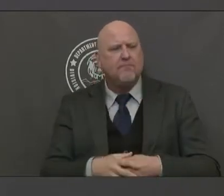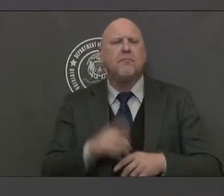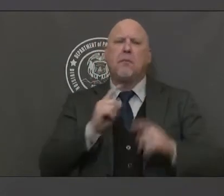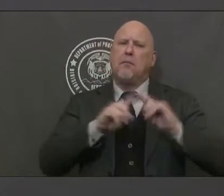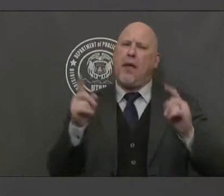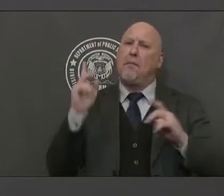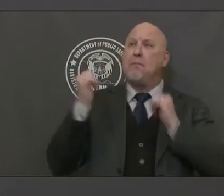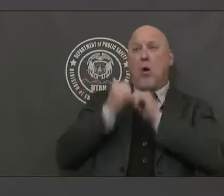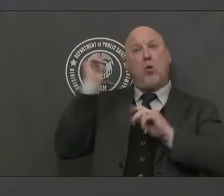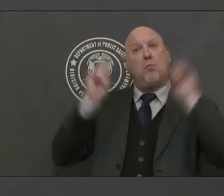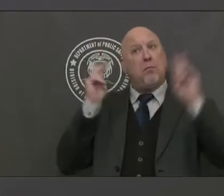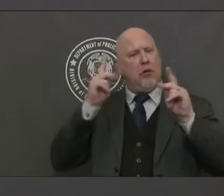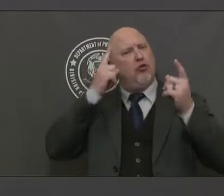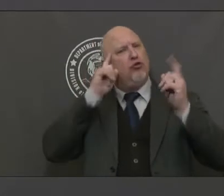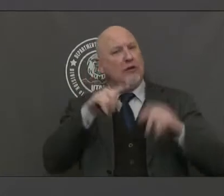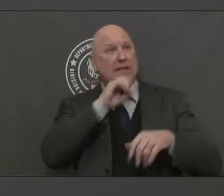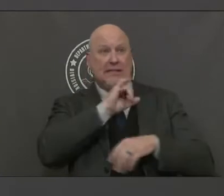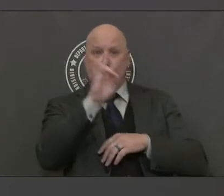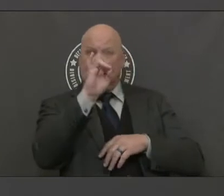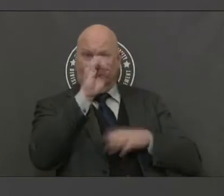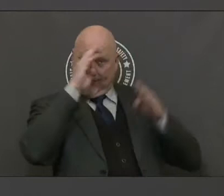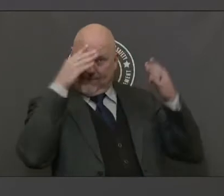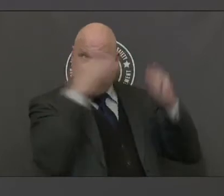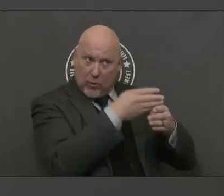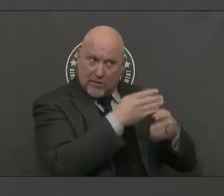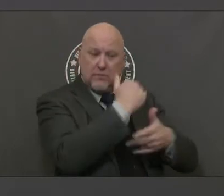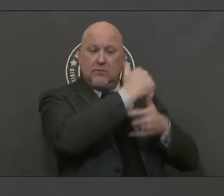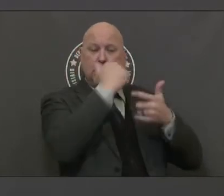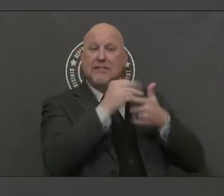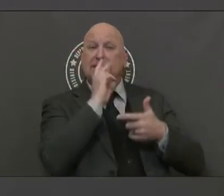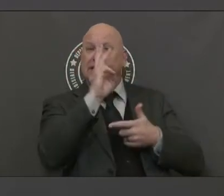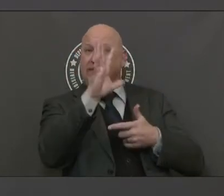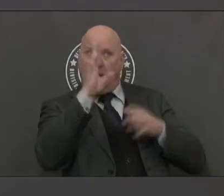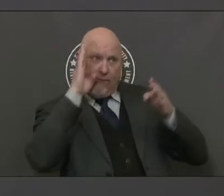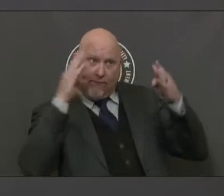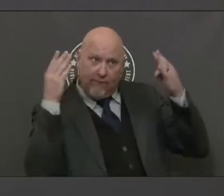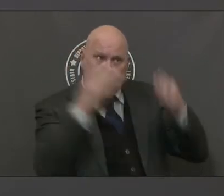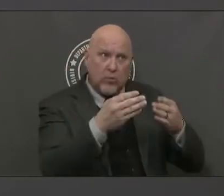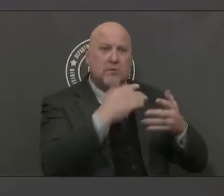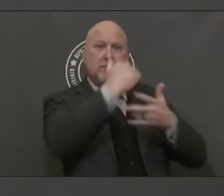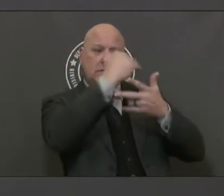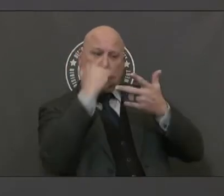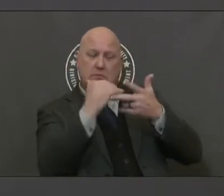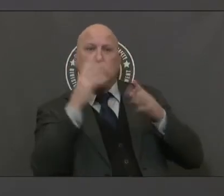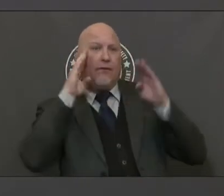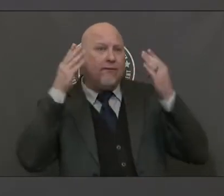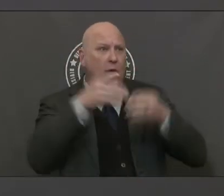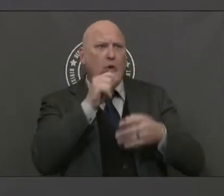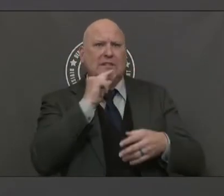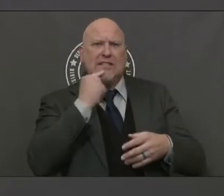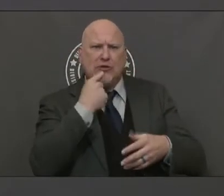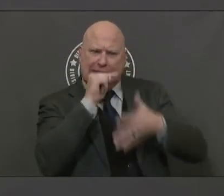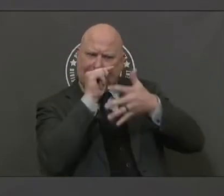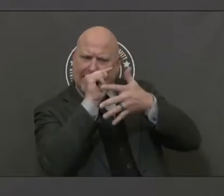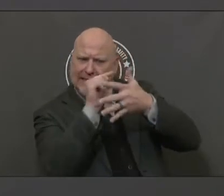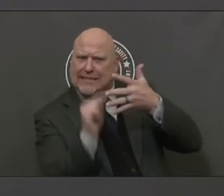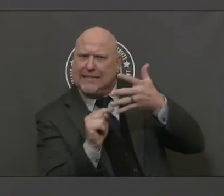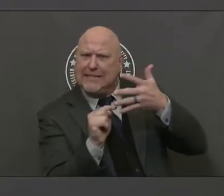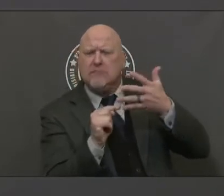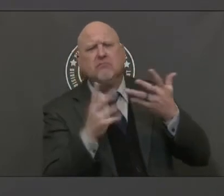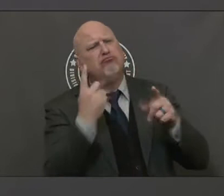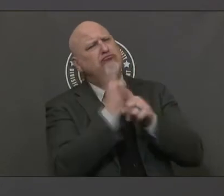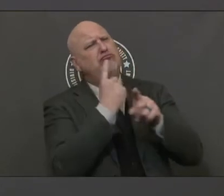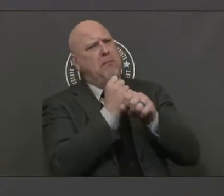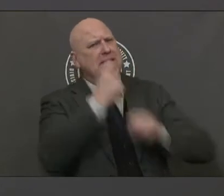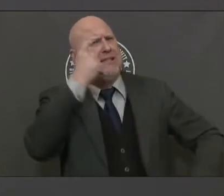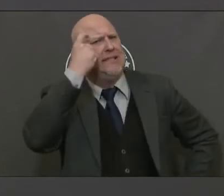industry associations and different jobs. Doesn't mean those aren't important, and we love and appreciate everyone and what they're doing, but we're